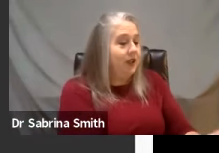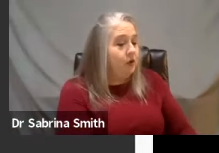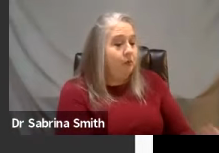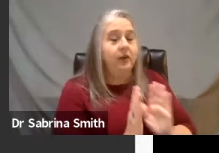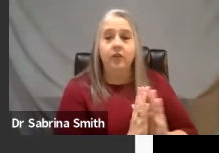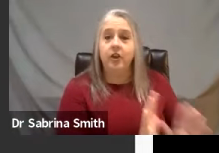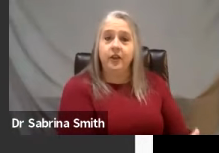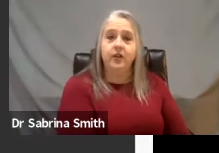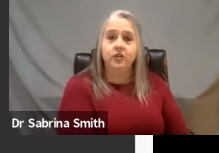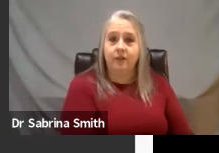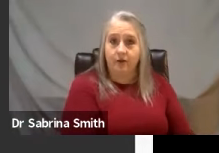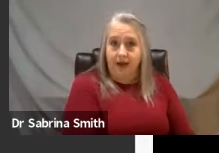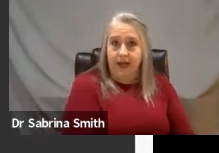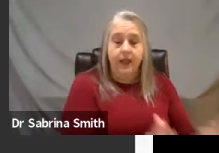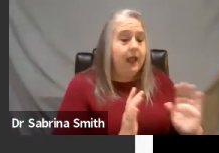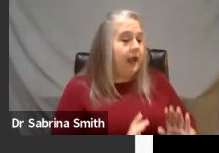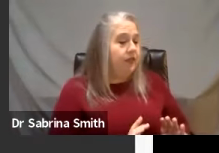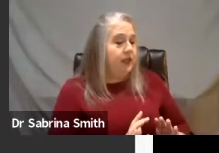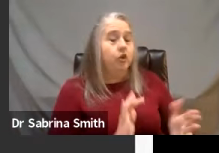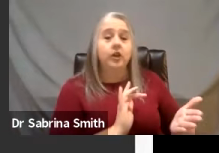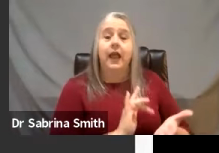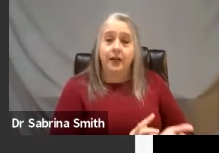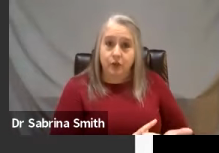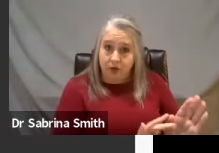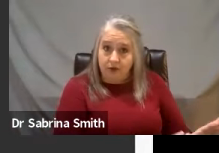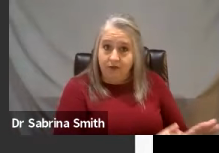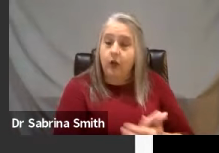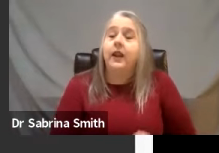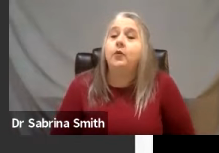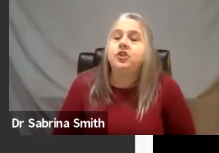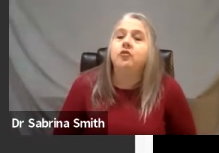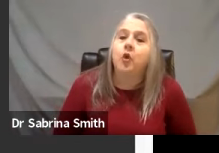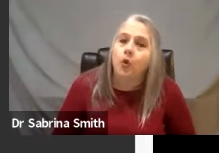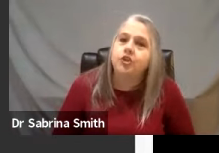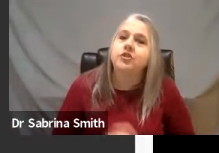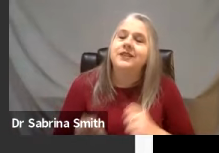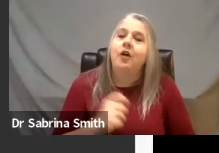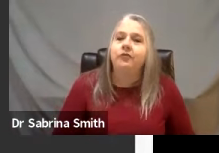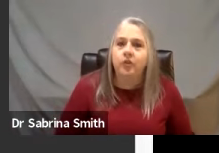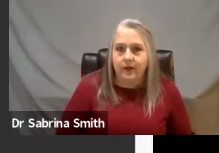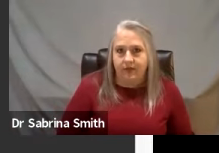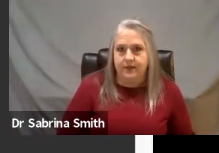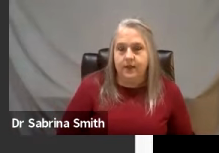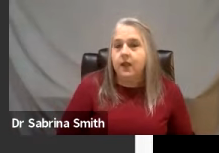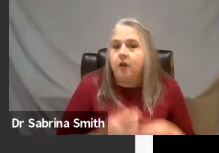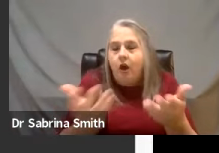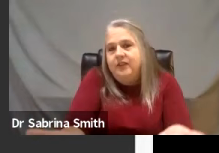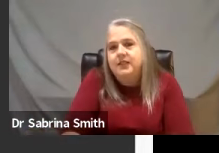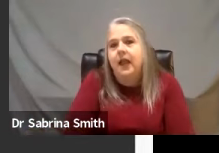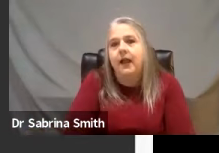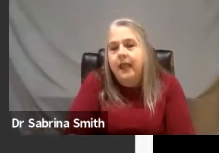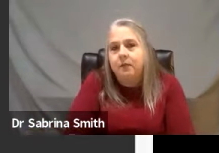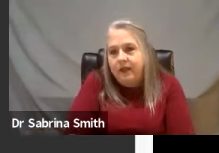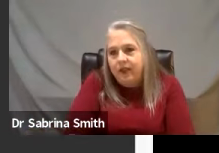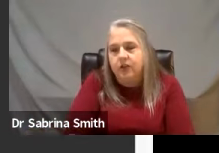put it on there, you get yourself all ready, and then you're going to actually put it on video. And I want you to record yourself doing this. Now,